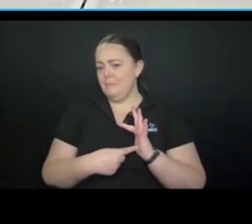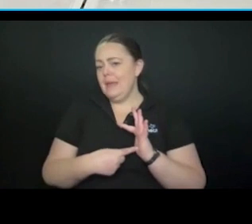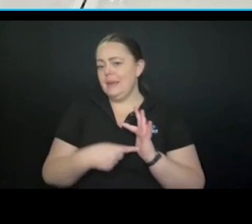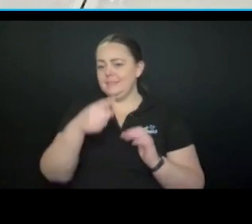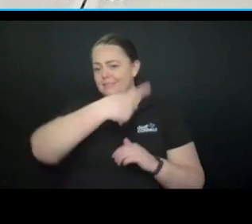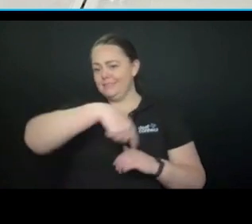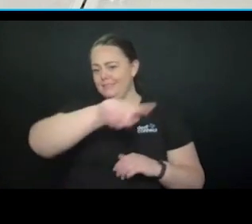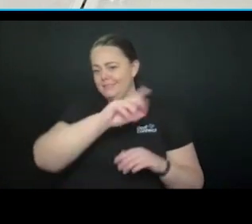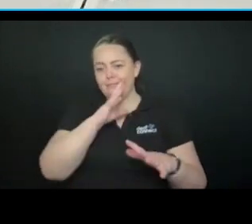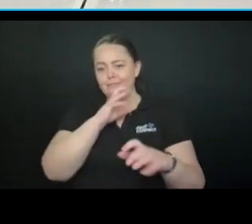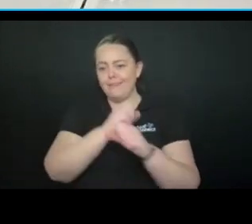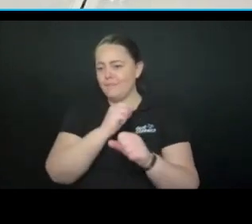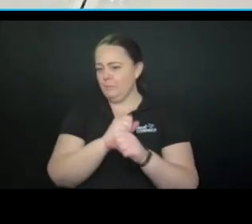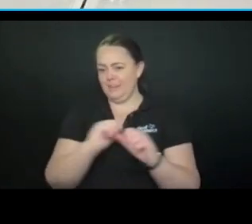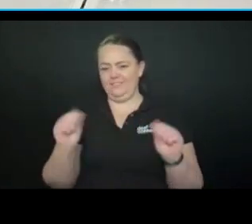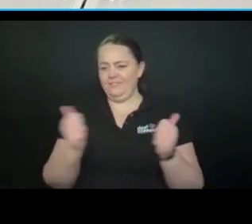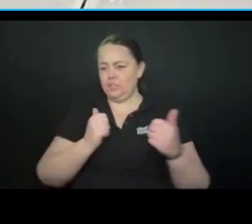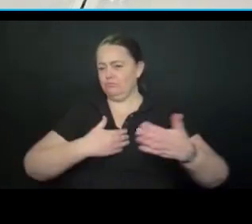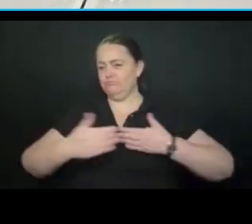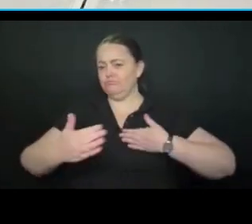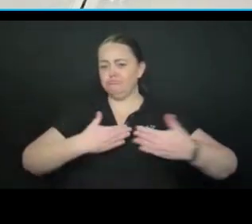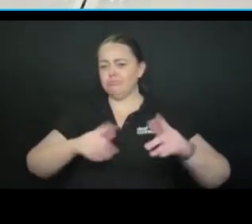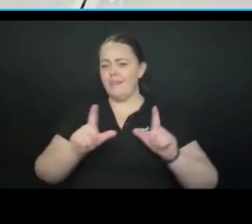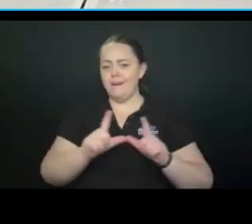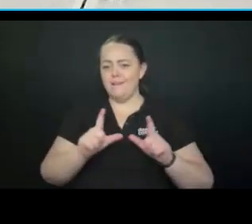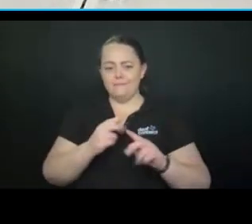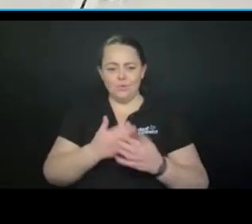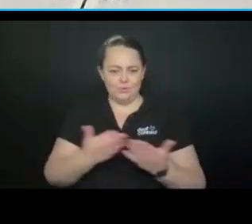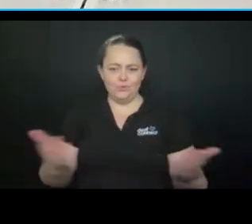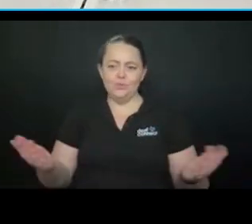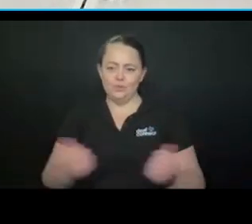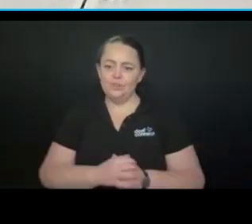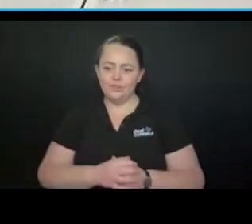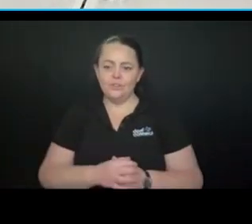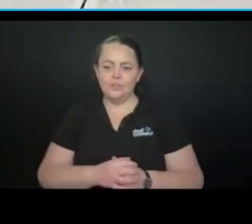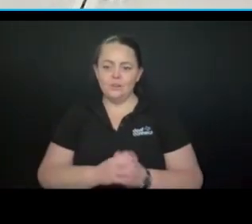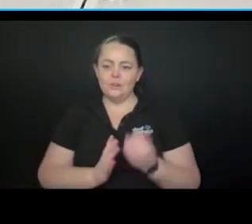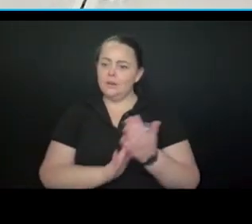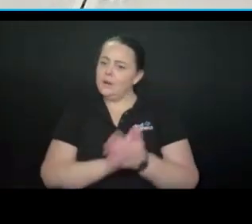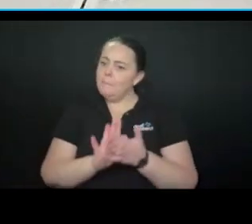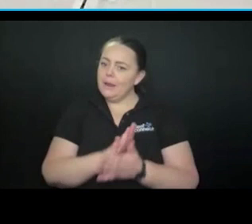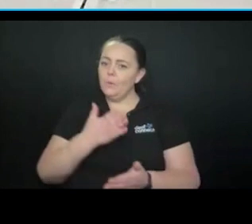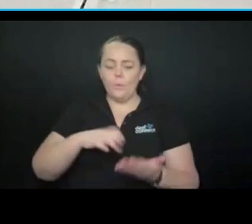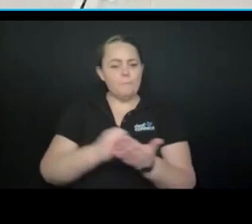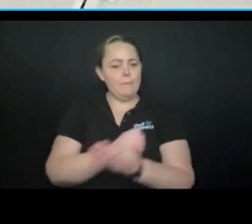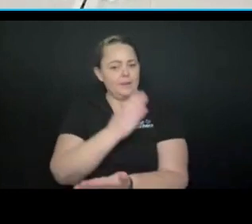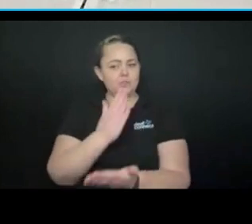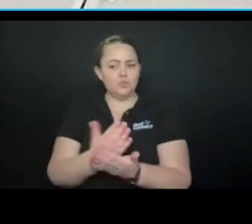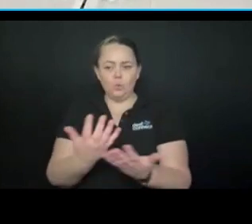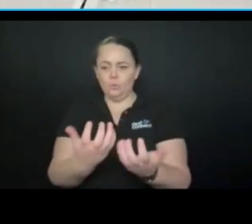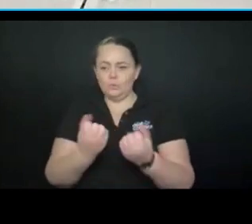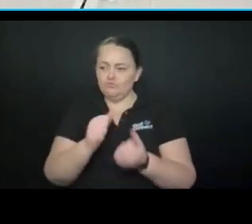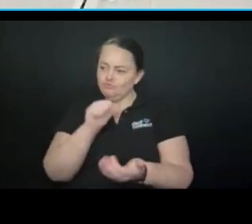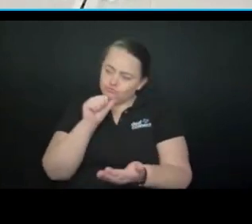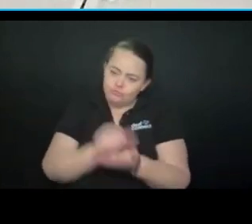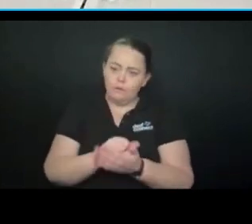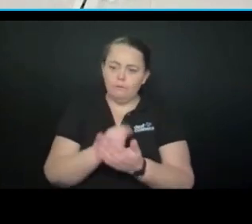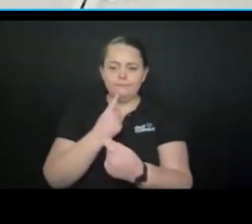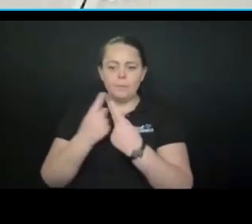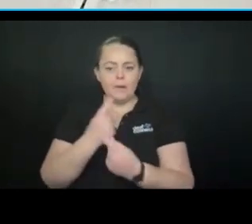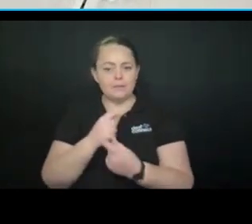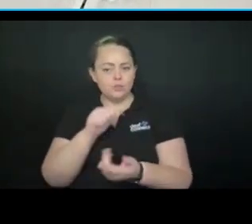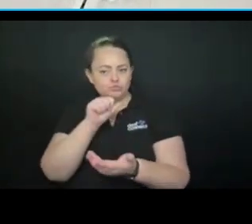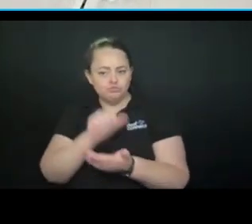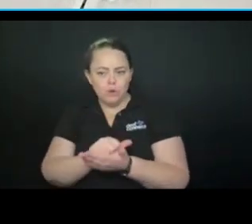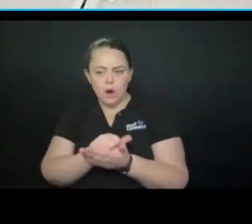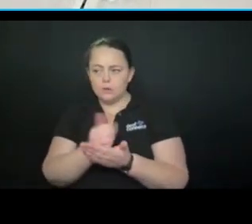said, the benefit of contemporary evidence-based and best practice based materials.